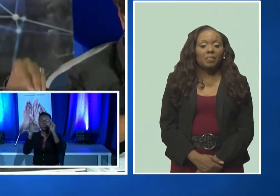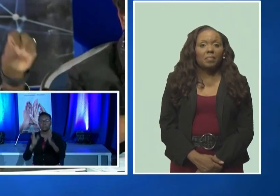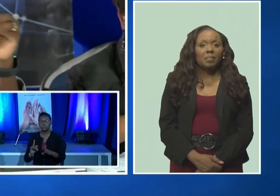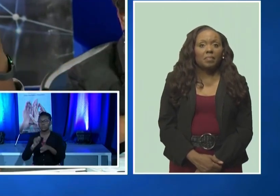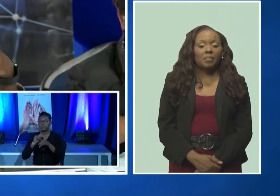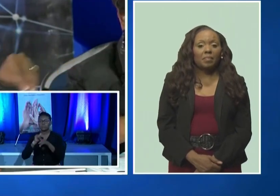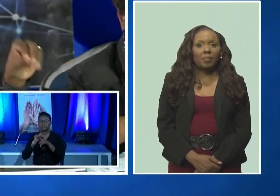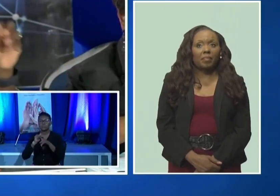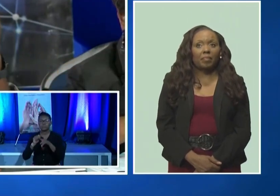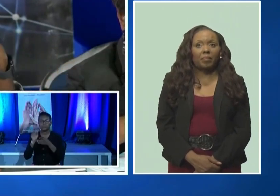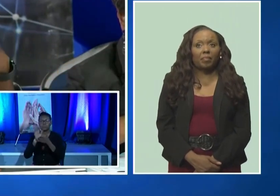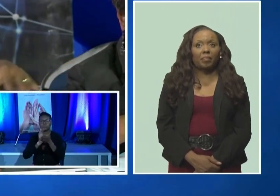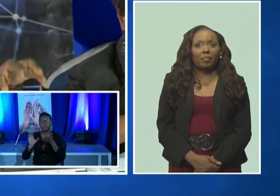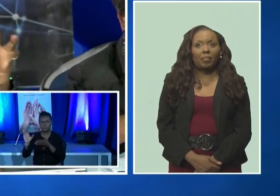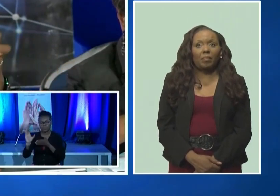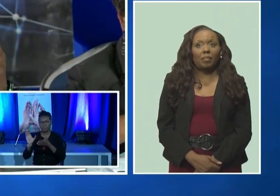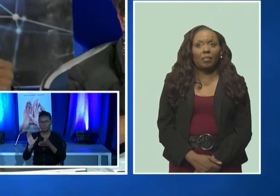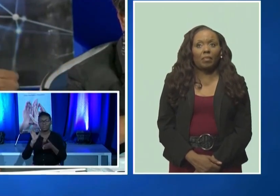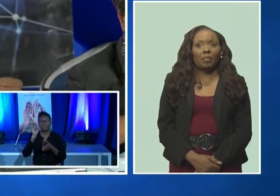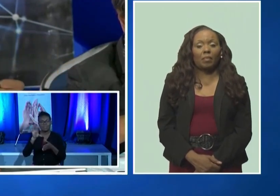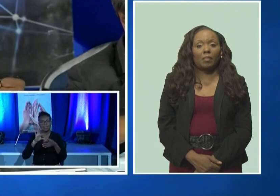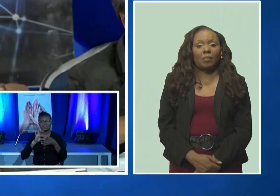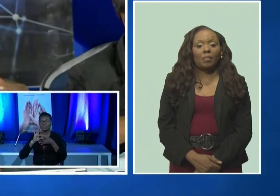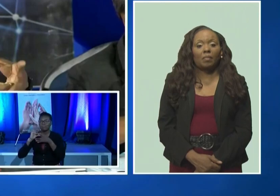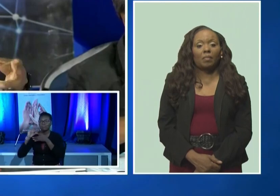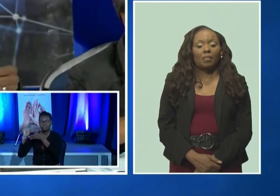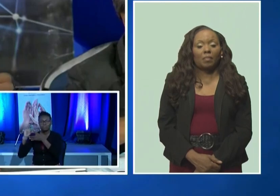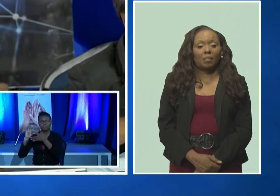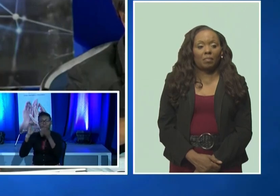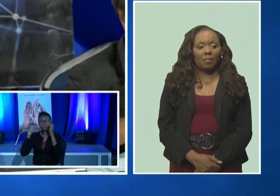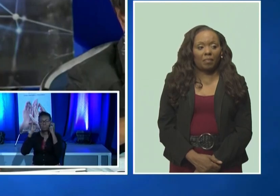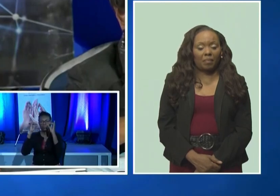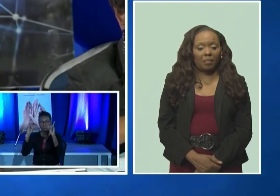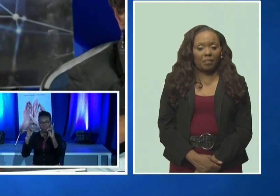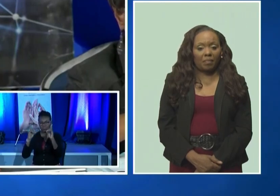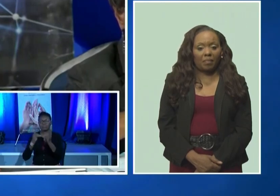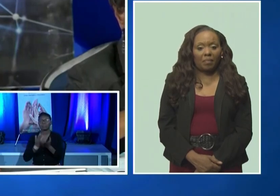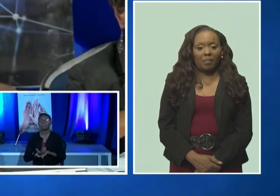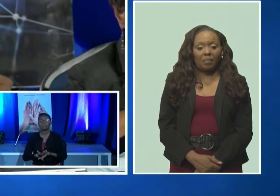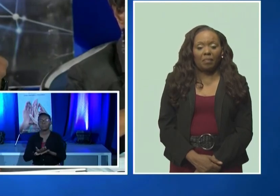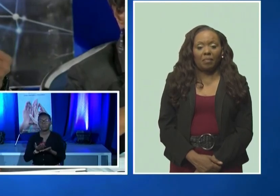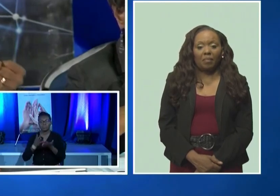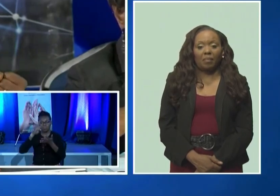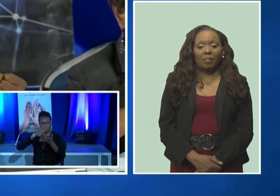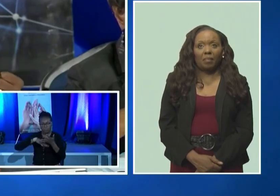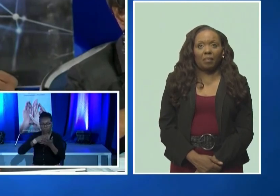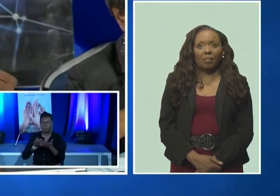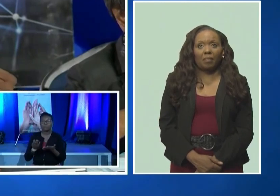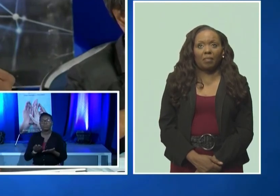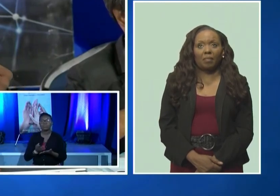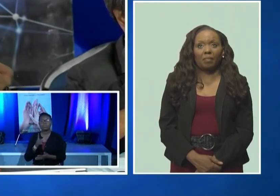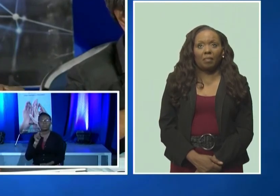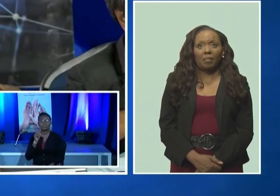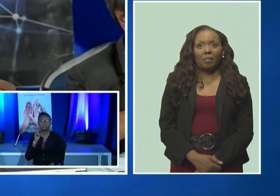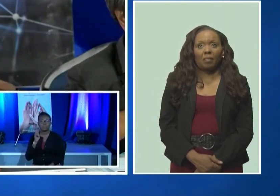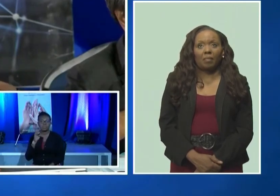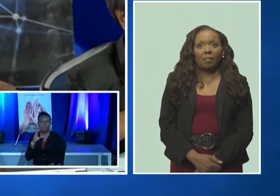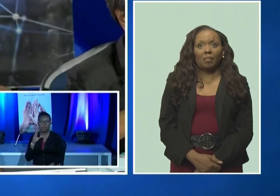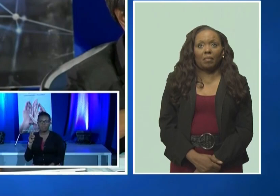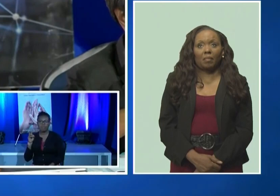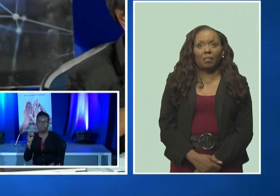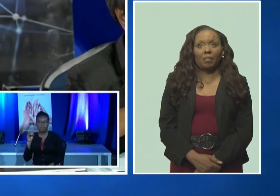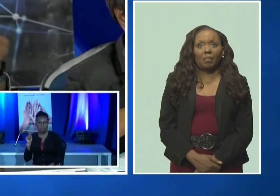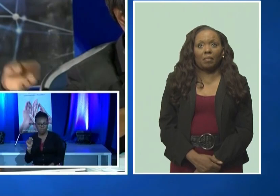continue to offer that special education module in all of its programs, be it the Tech VOC program, the Bachelor